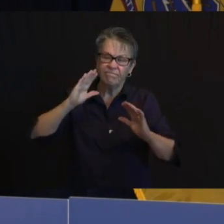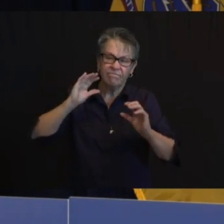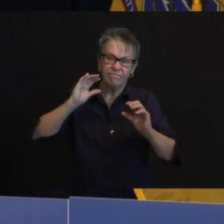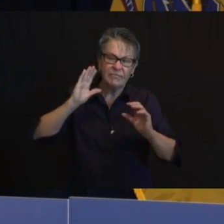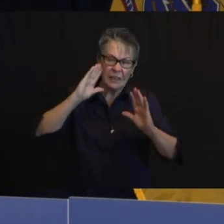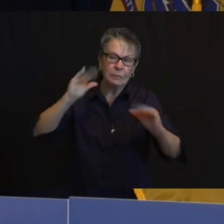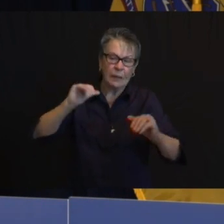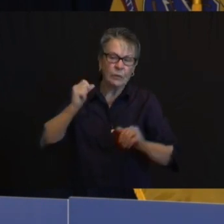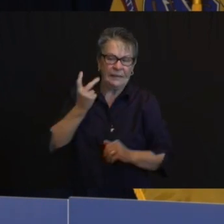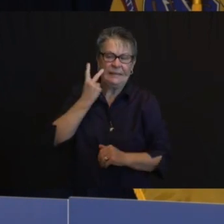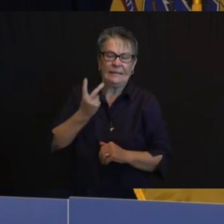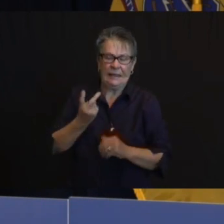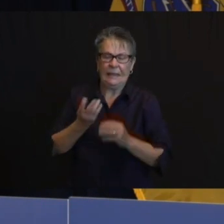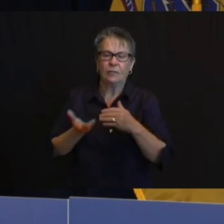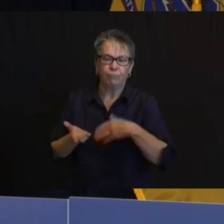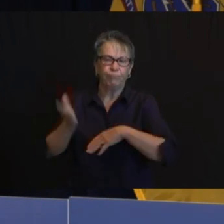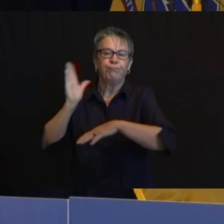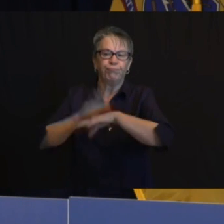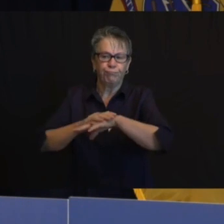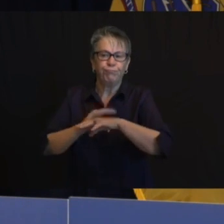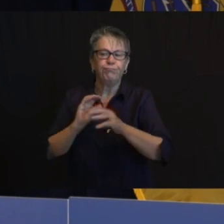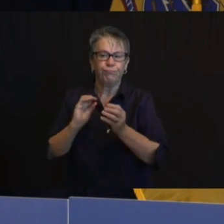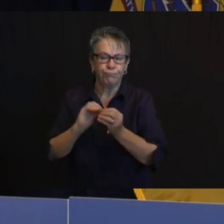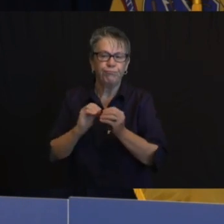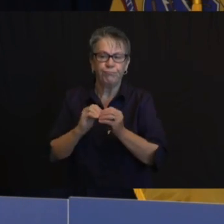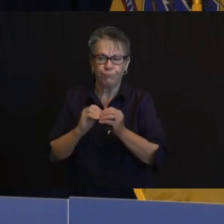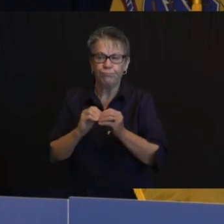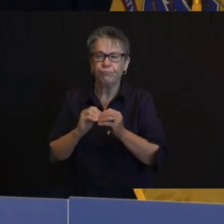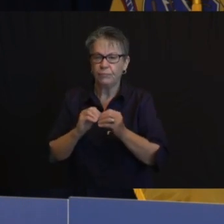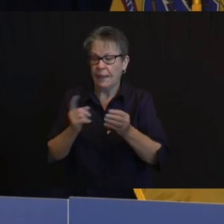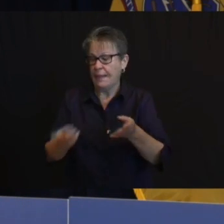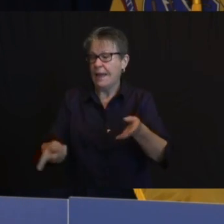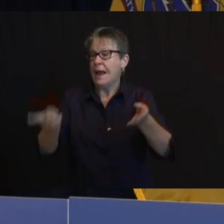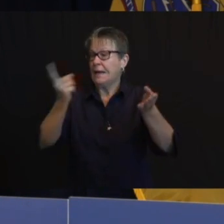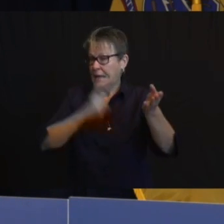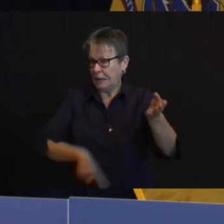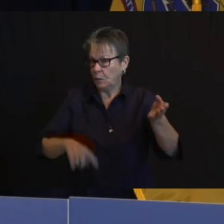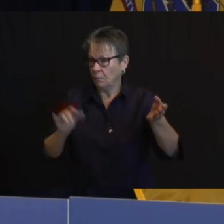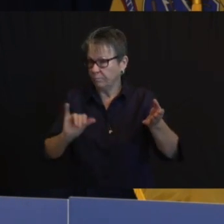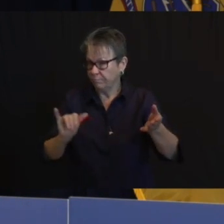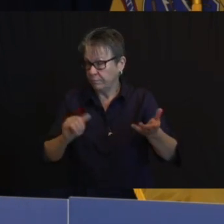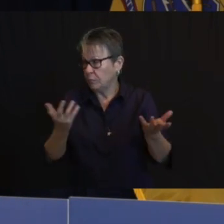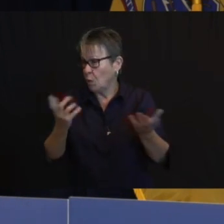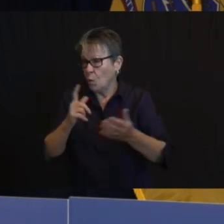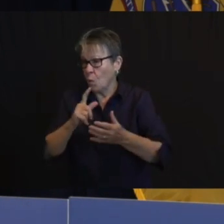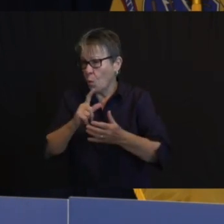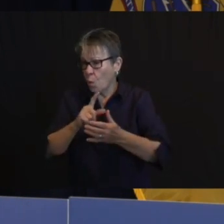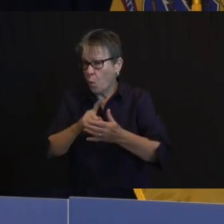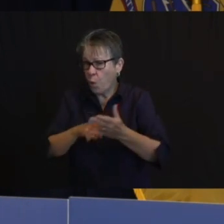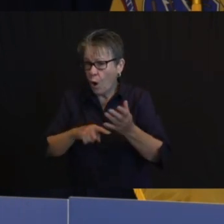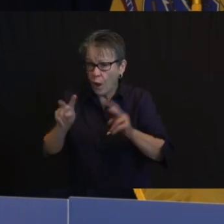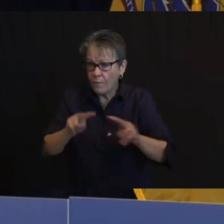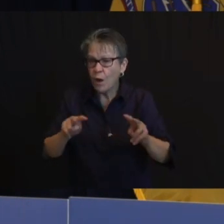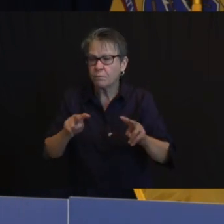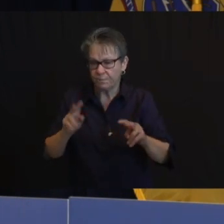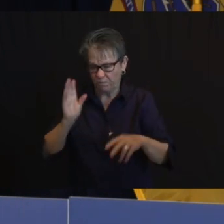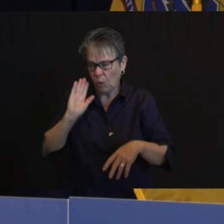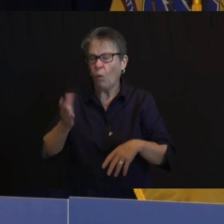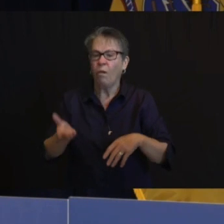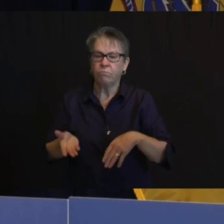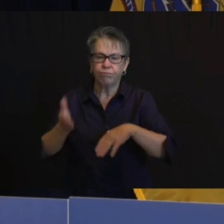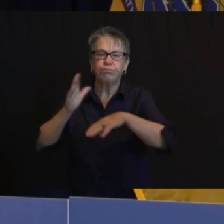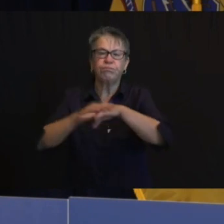the following week after that as well. And basically what we're going to be looking for is just that, a bump up overall in cases. Unlike